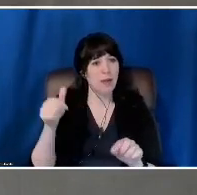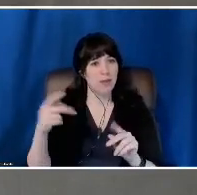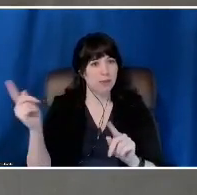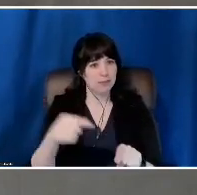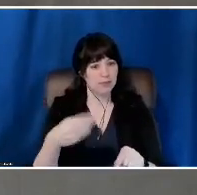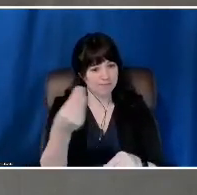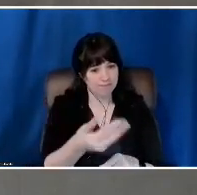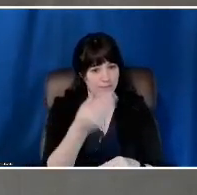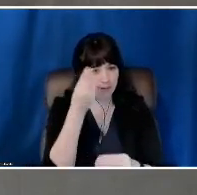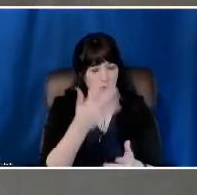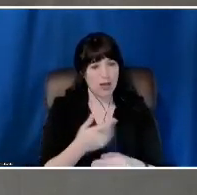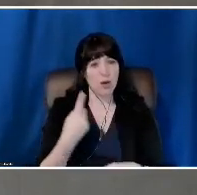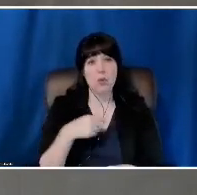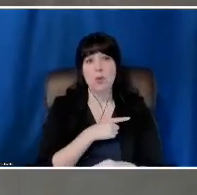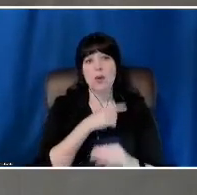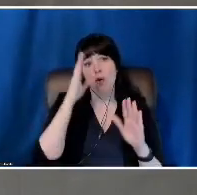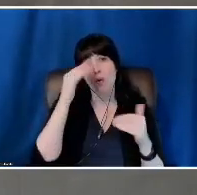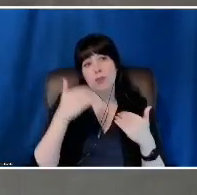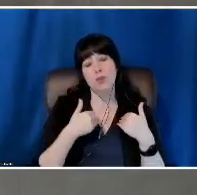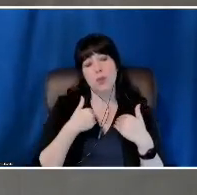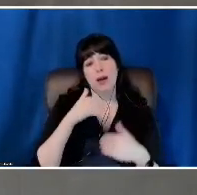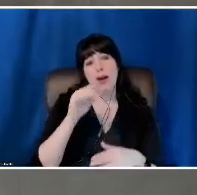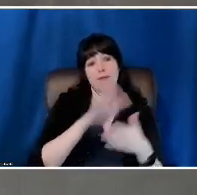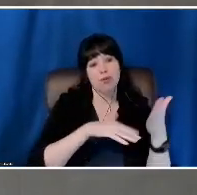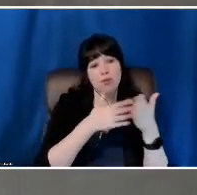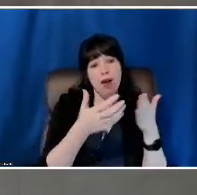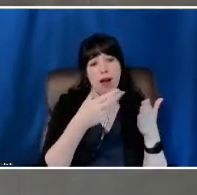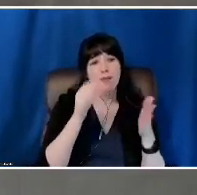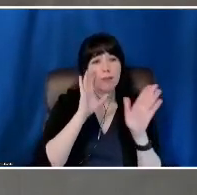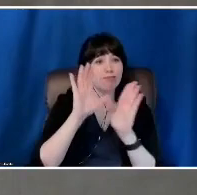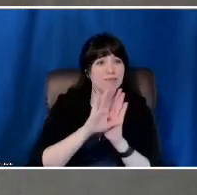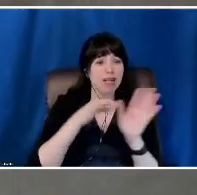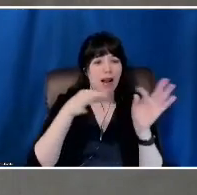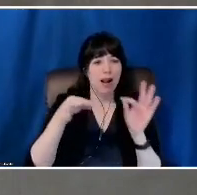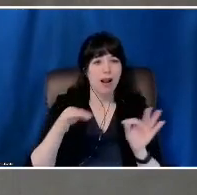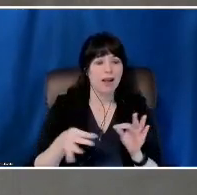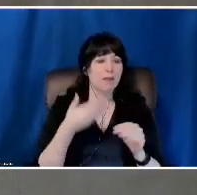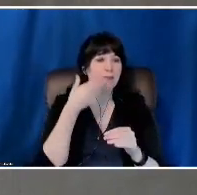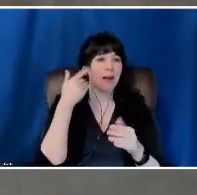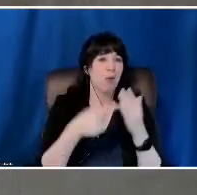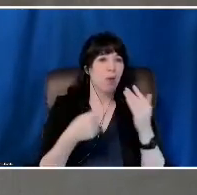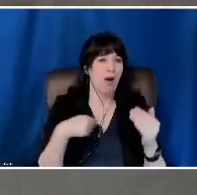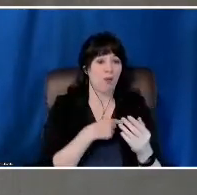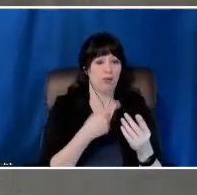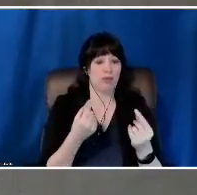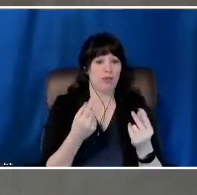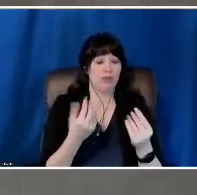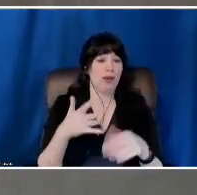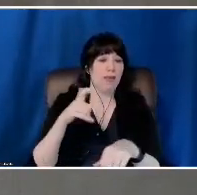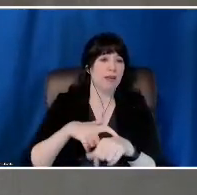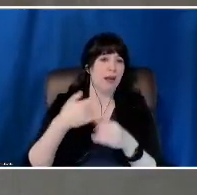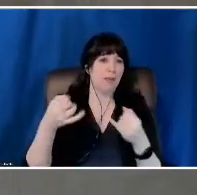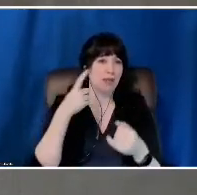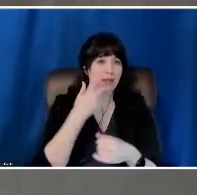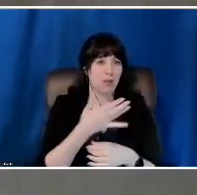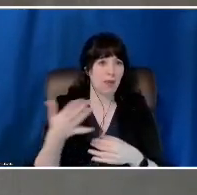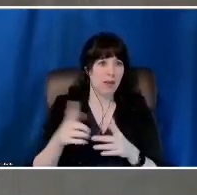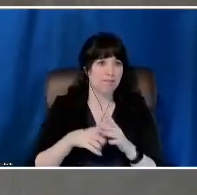info reports that are able to better depict about what we do and what the timelines are to make that happen.